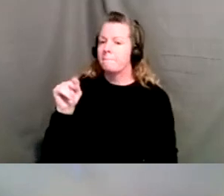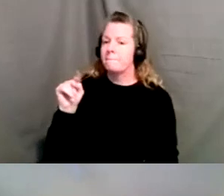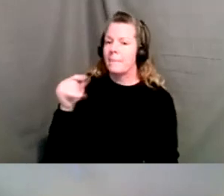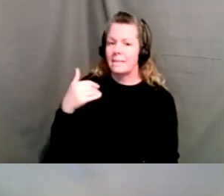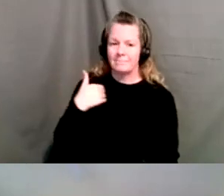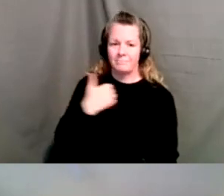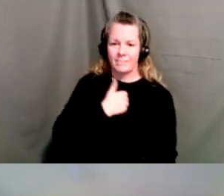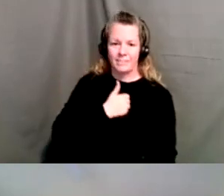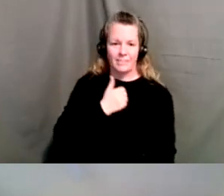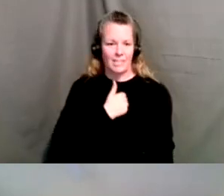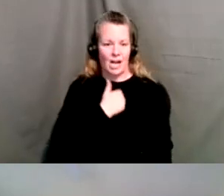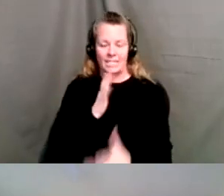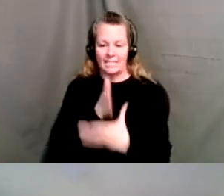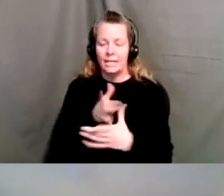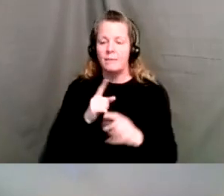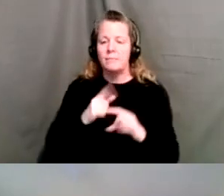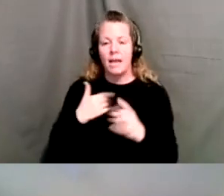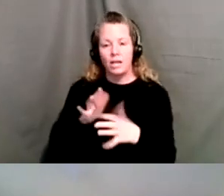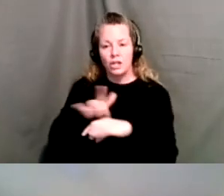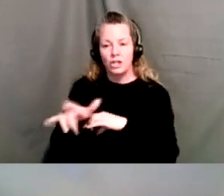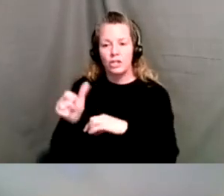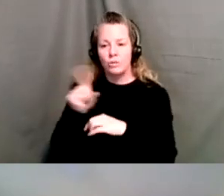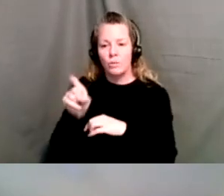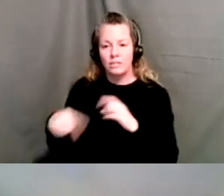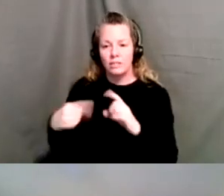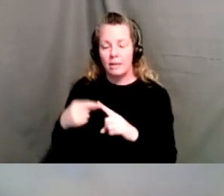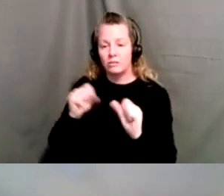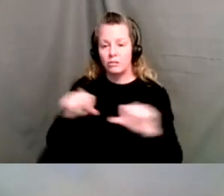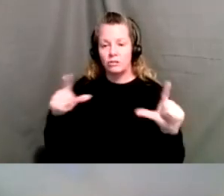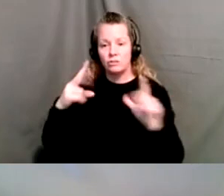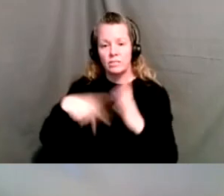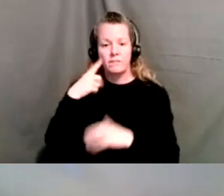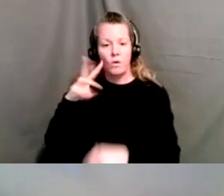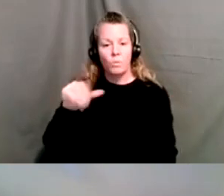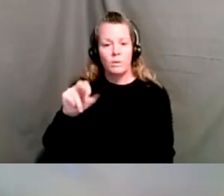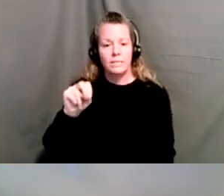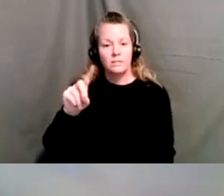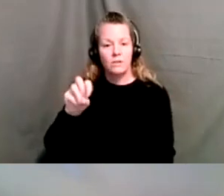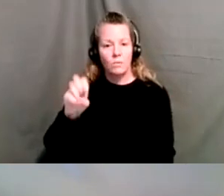Sorry, there was an earlier question about, are there screen readers for Windows as well?